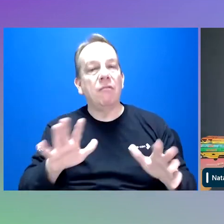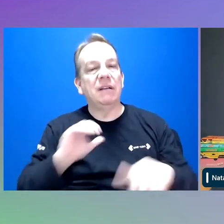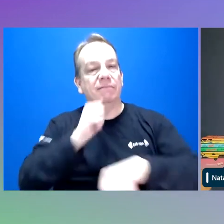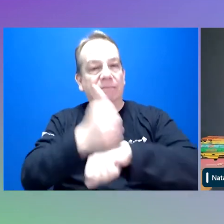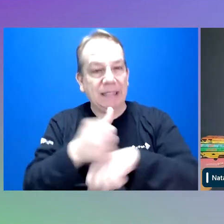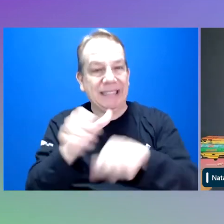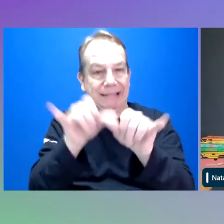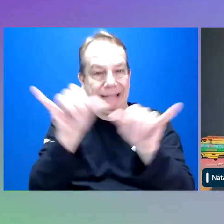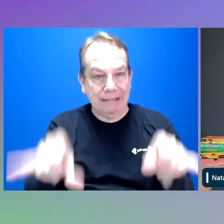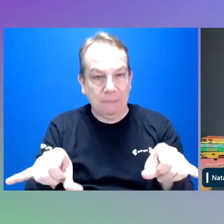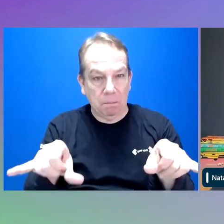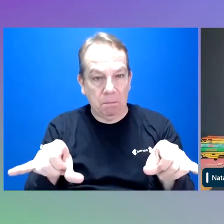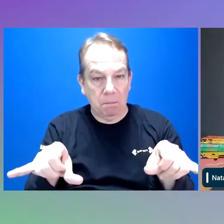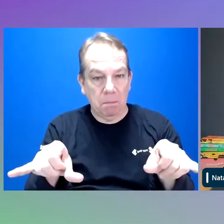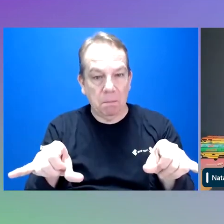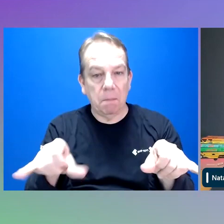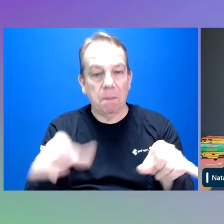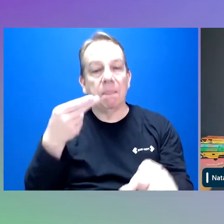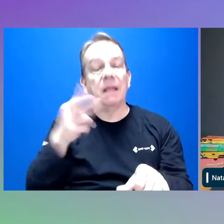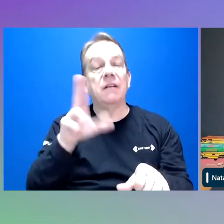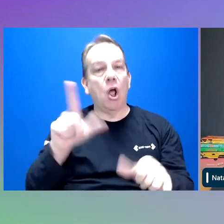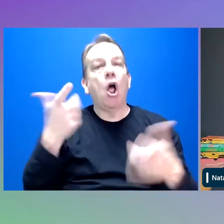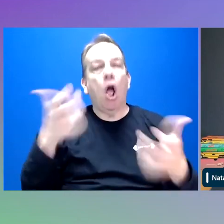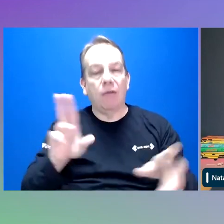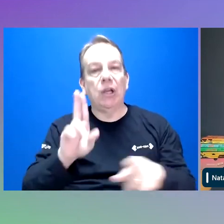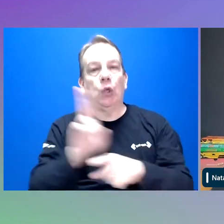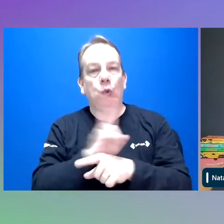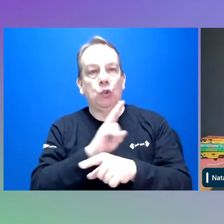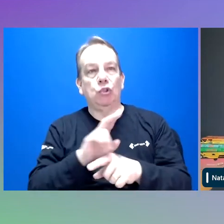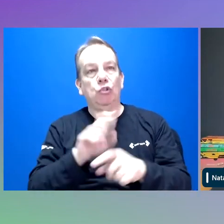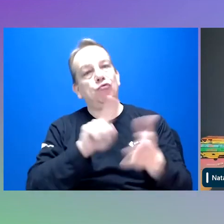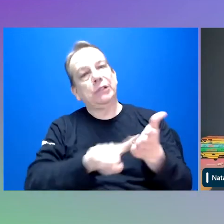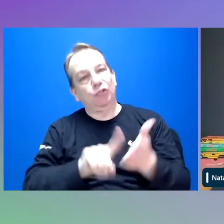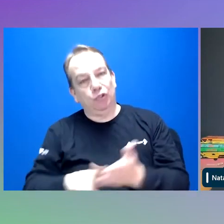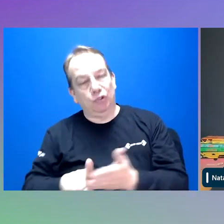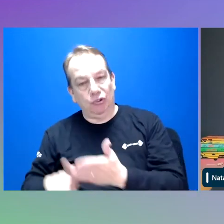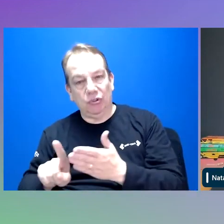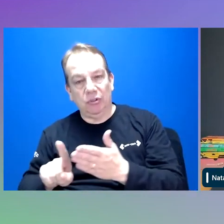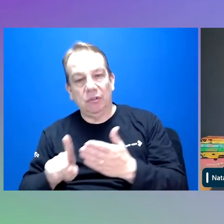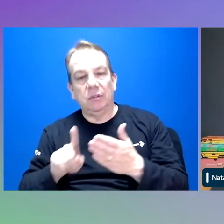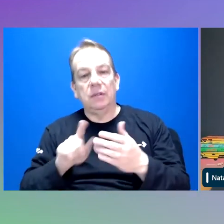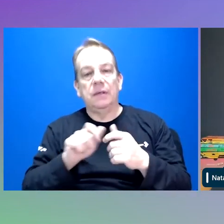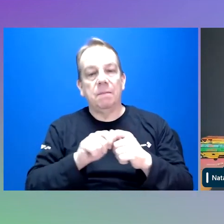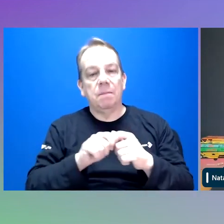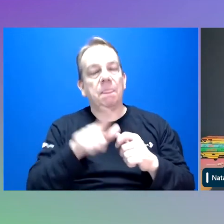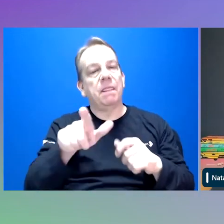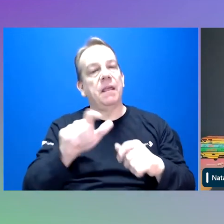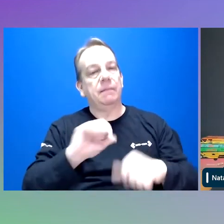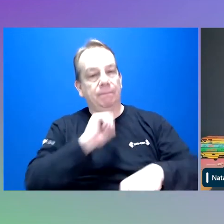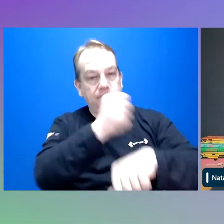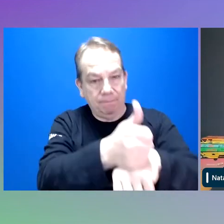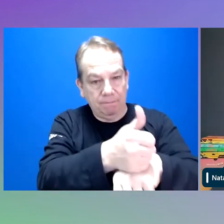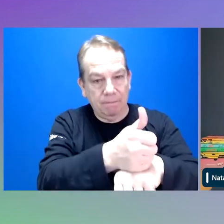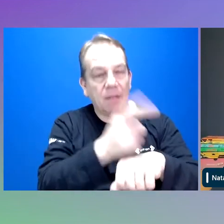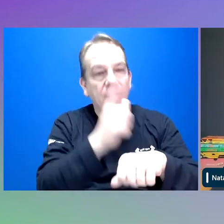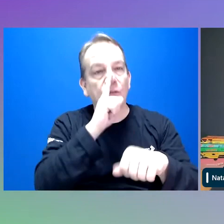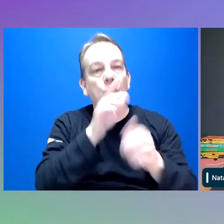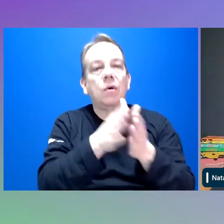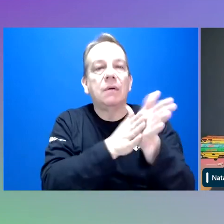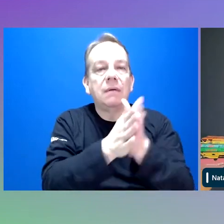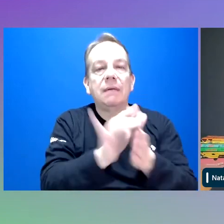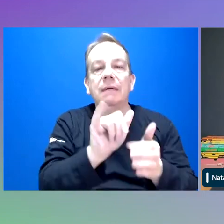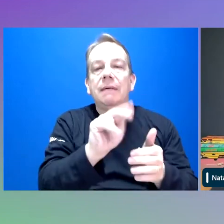system because HL already does user research, and that has a setup for incentives and how those